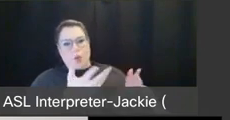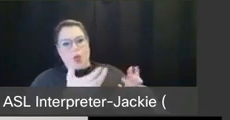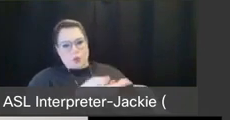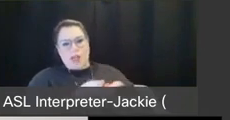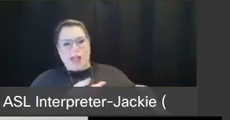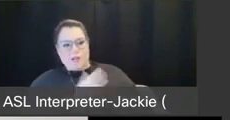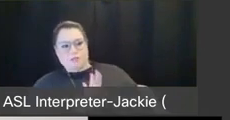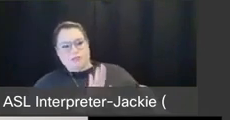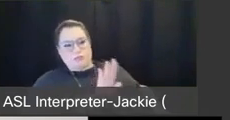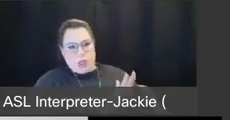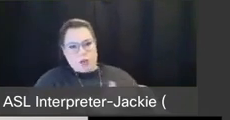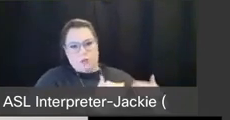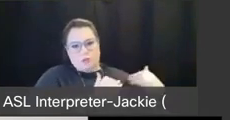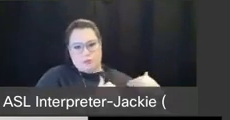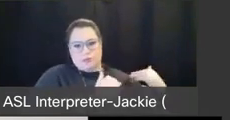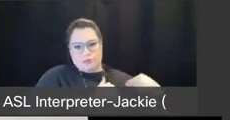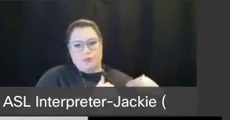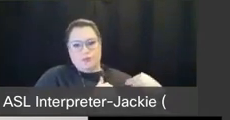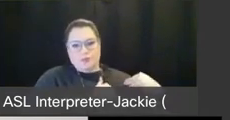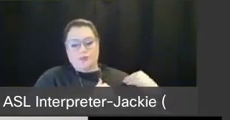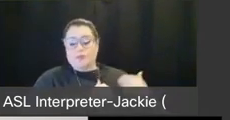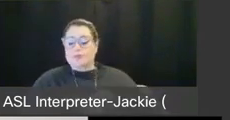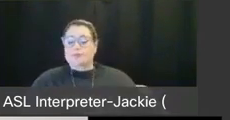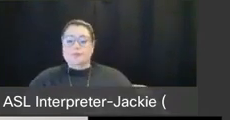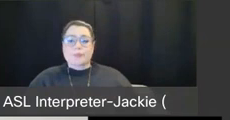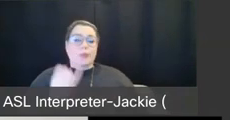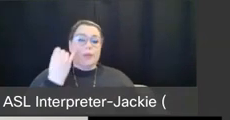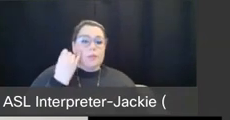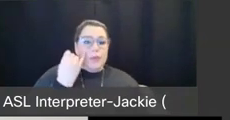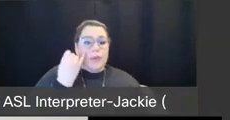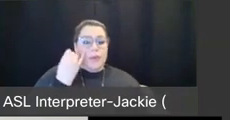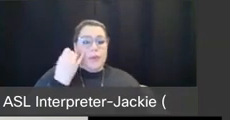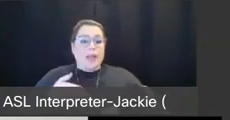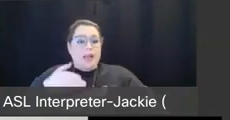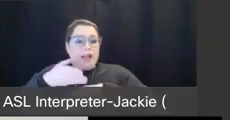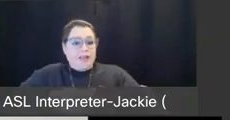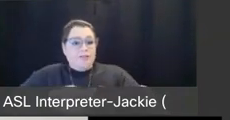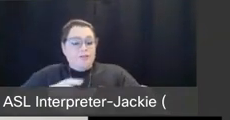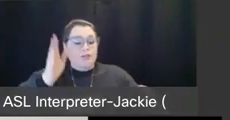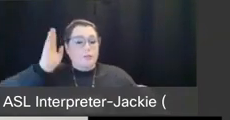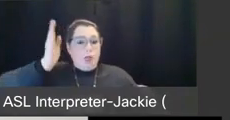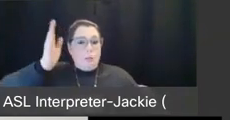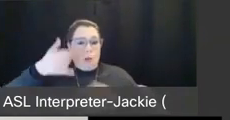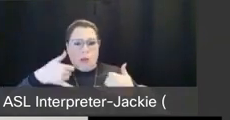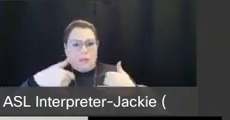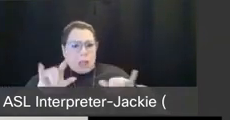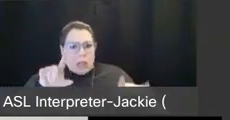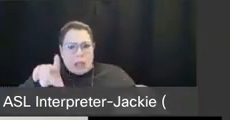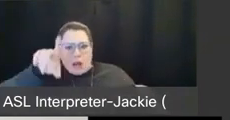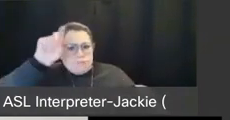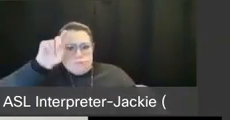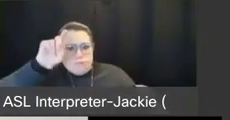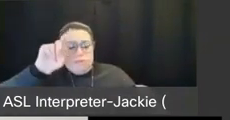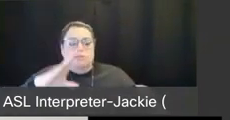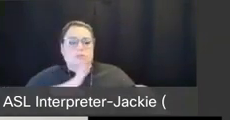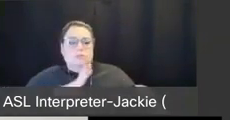So if after this presentation, we'll have a Q&A, obviously, but if you need to reach us because you have